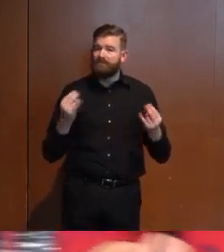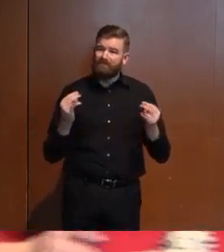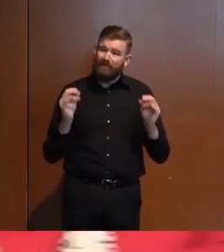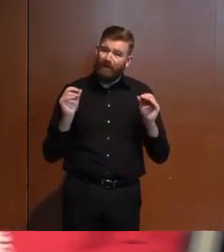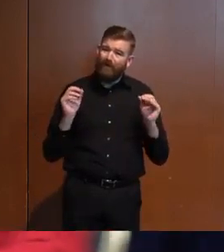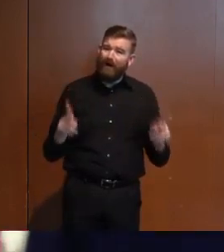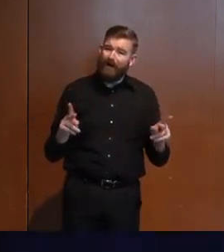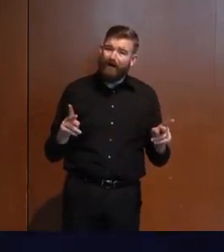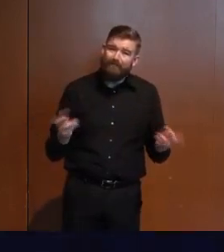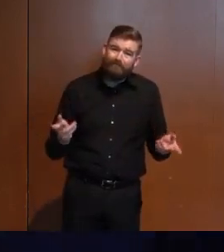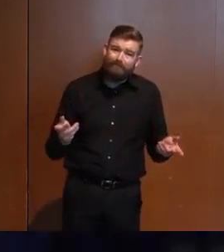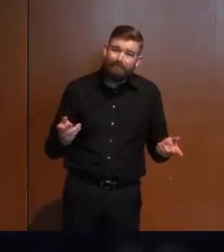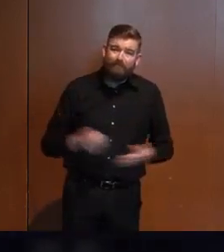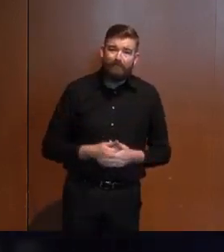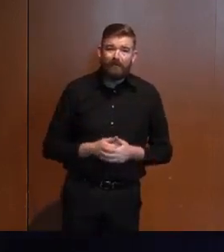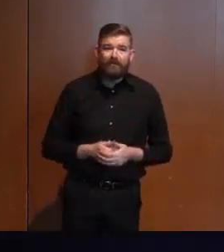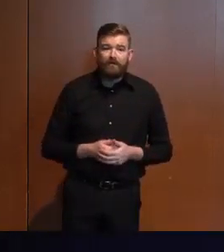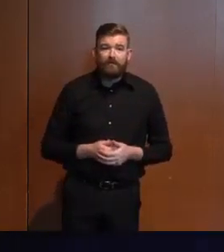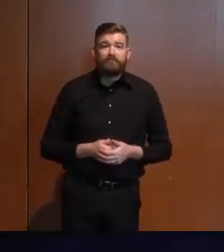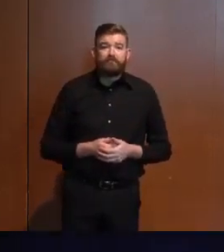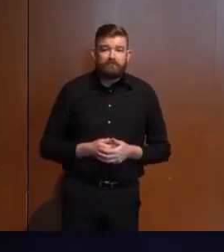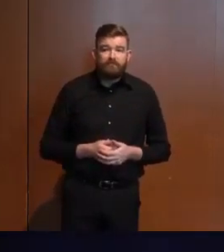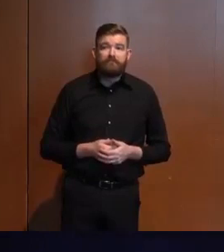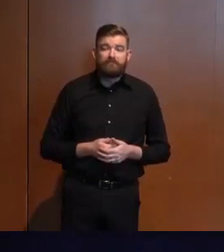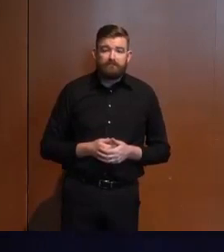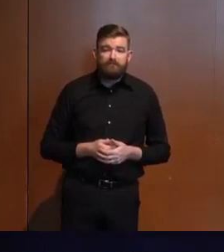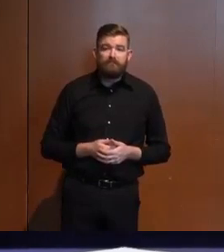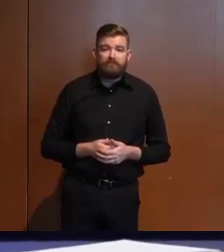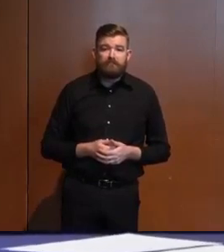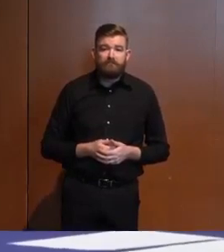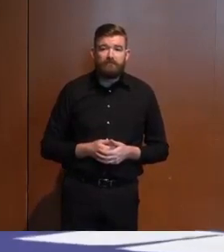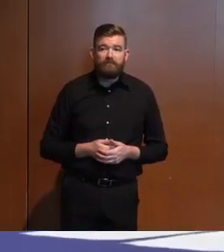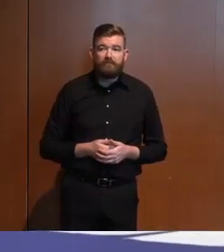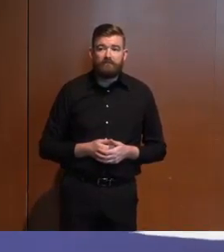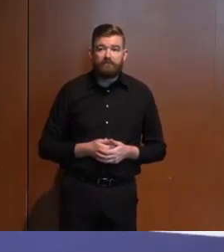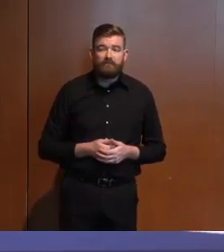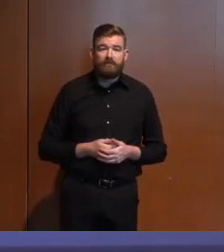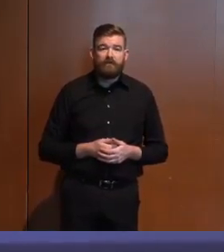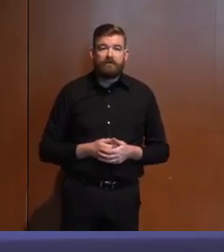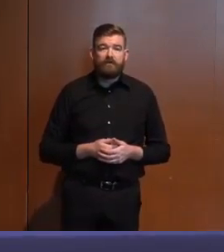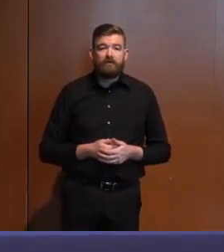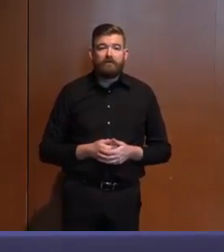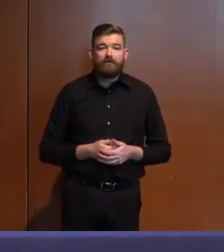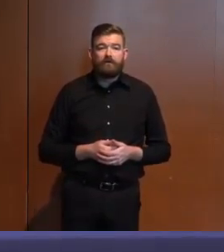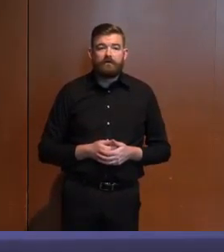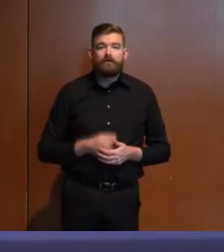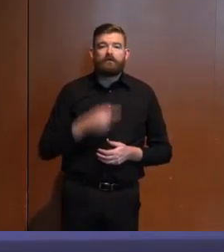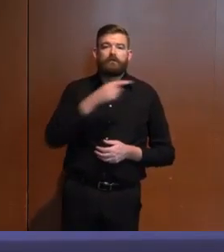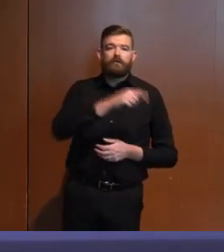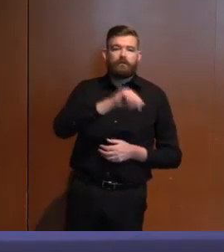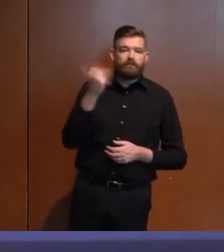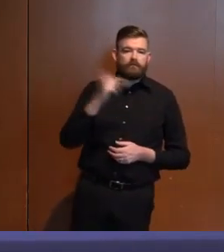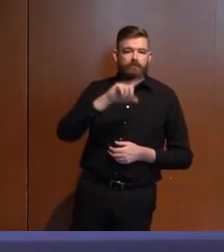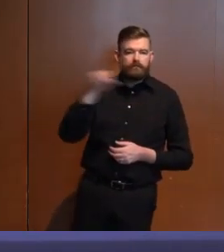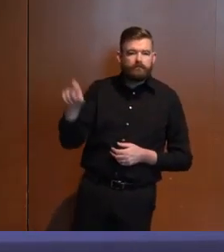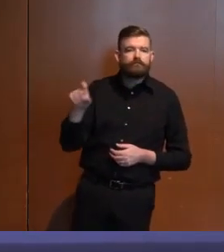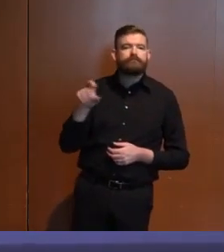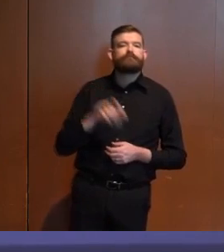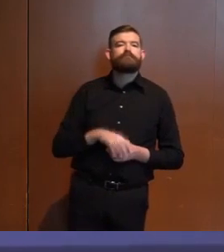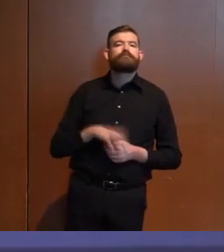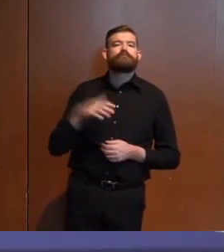anything? Really, couple of quick things. First of all, on the pop-up sites, just curious why it's going to